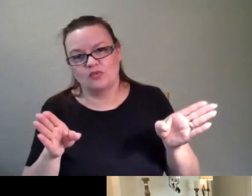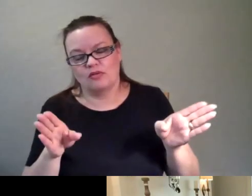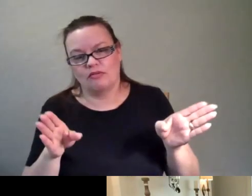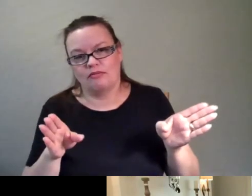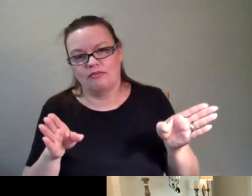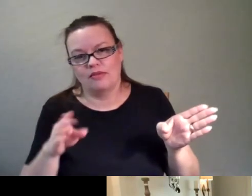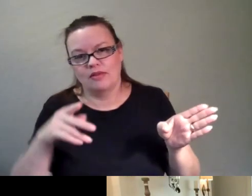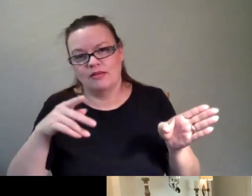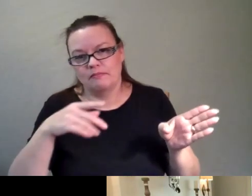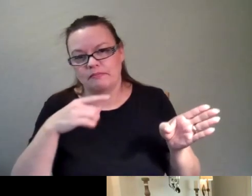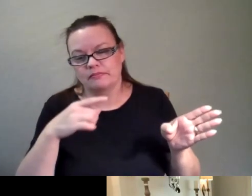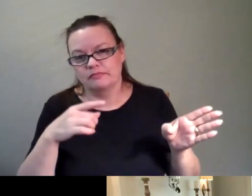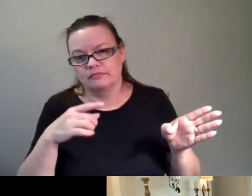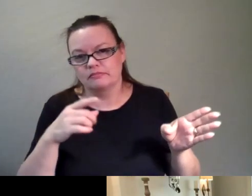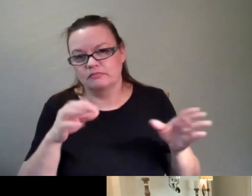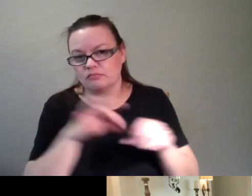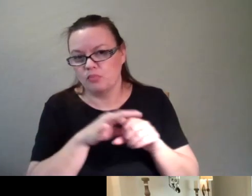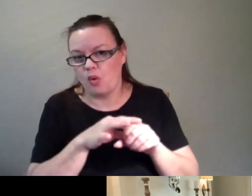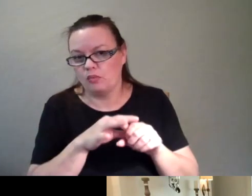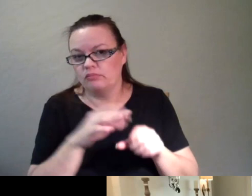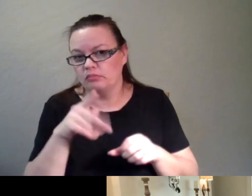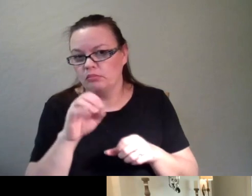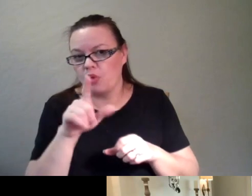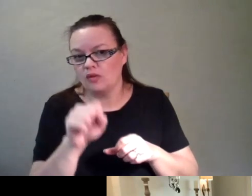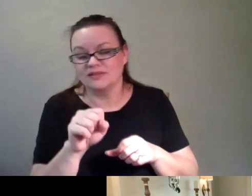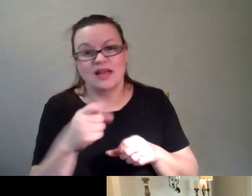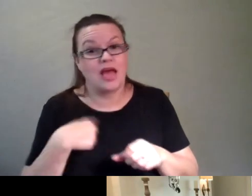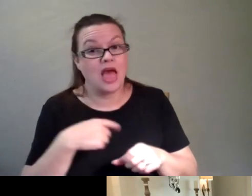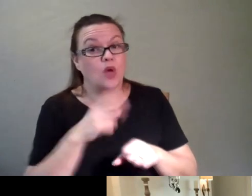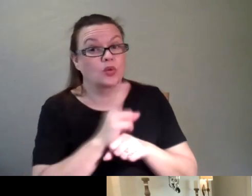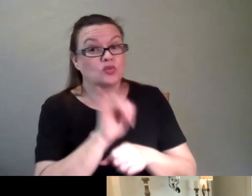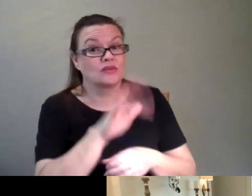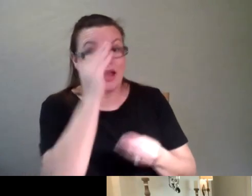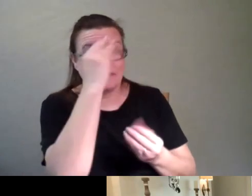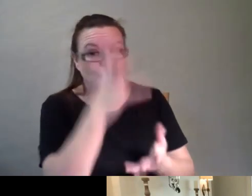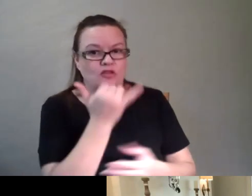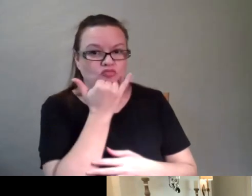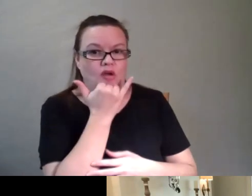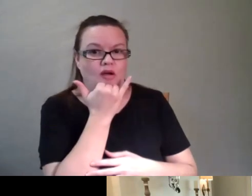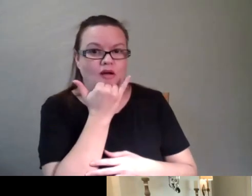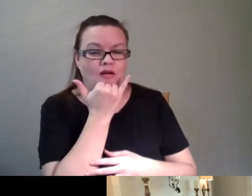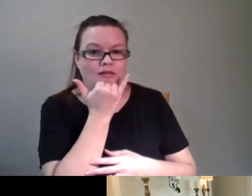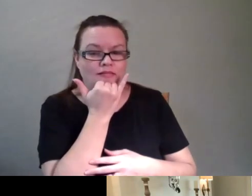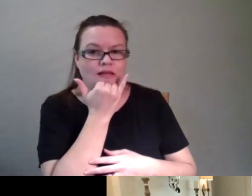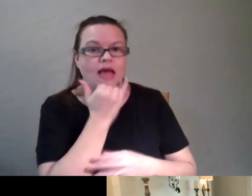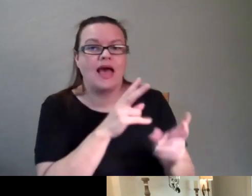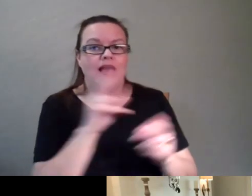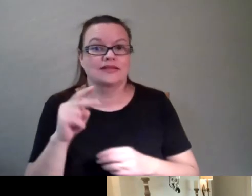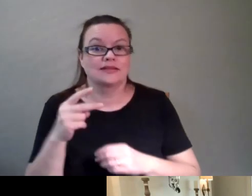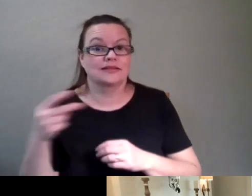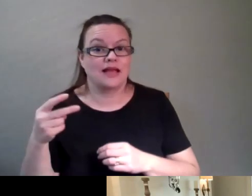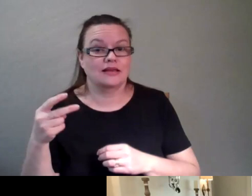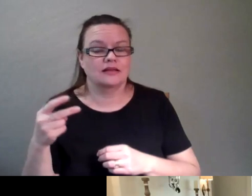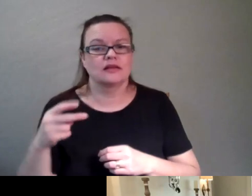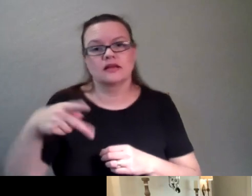one, being misused. Number two, very often they are finishing polling